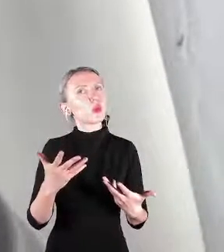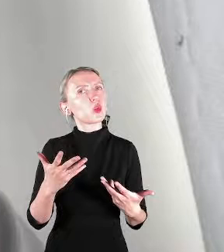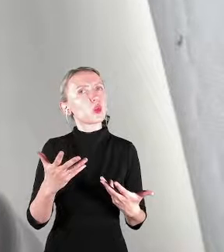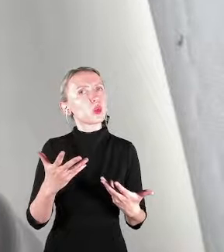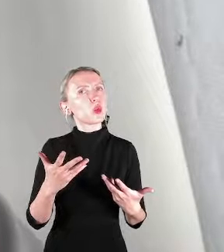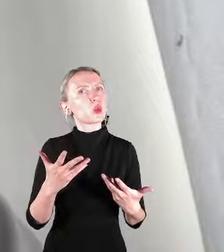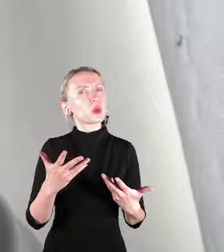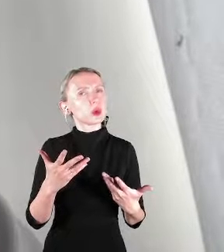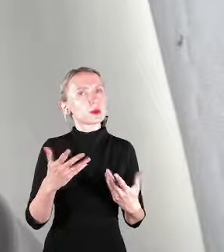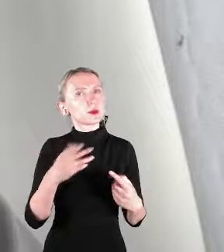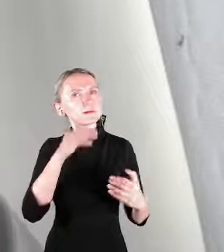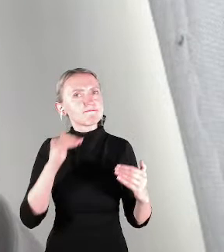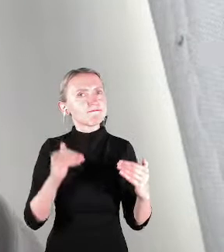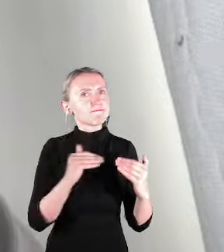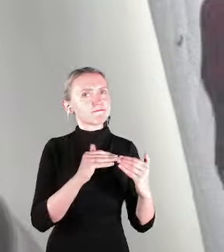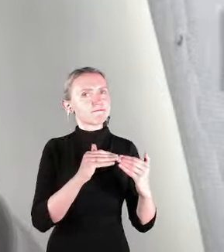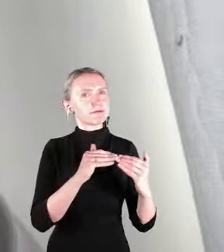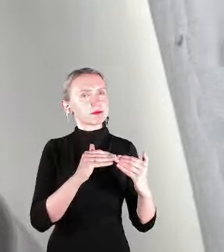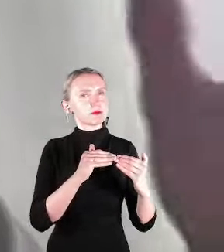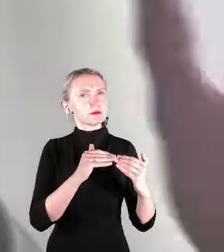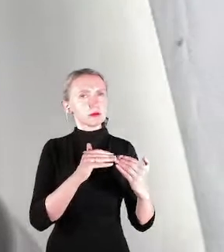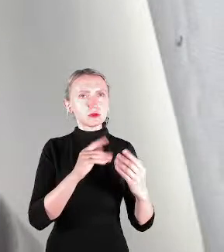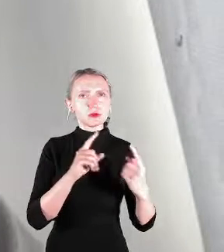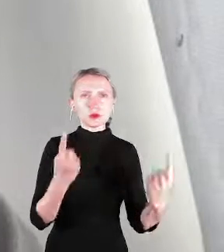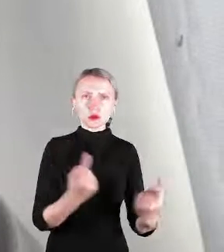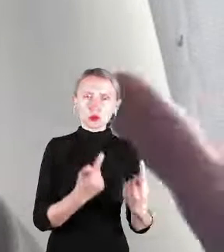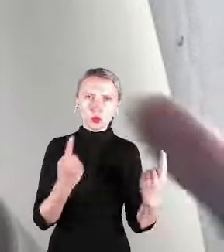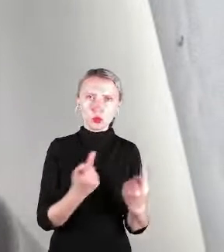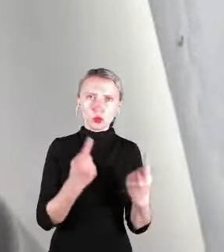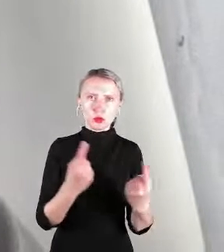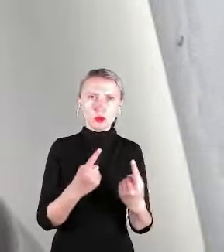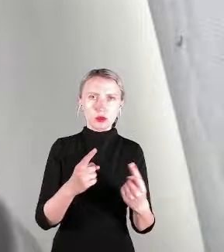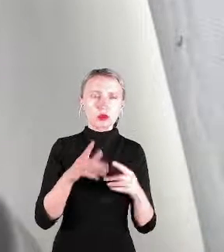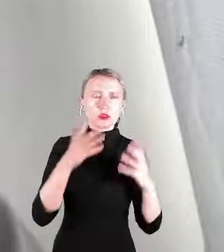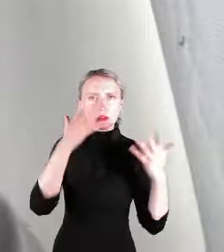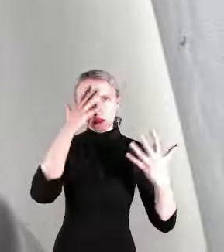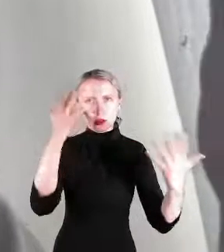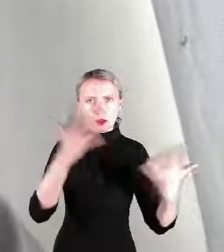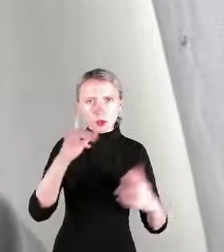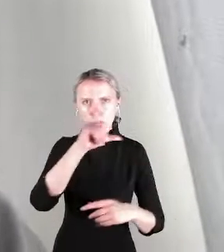and the overcrowding. That should and would go